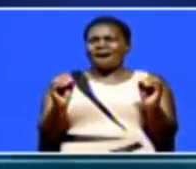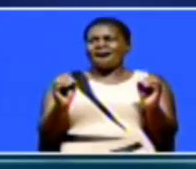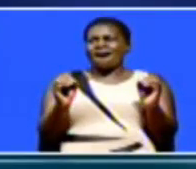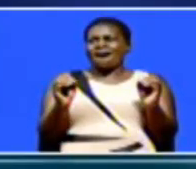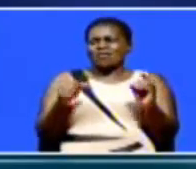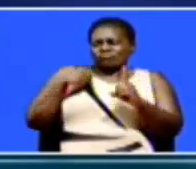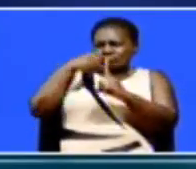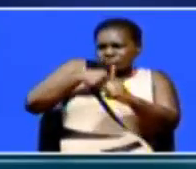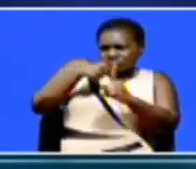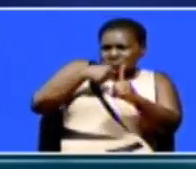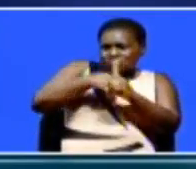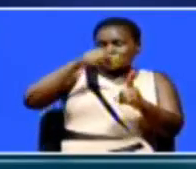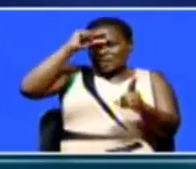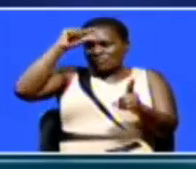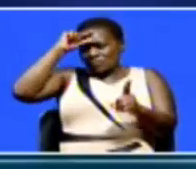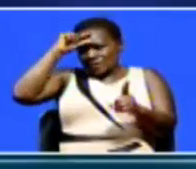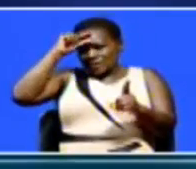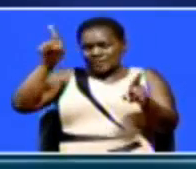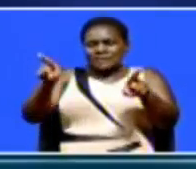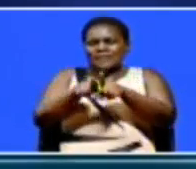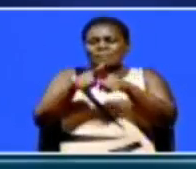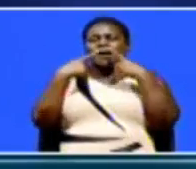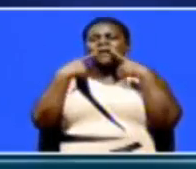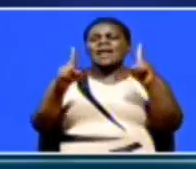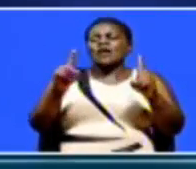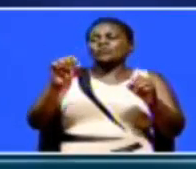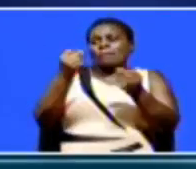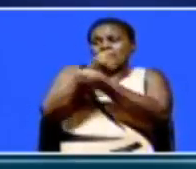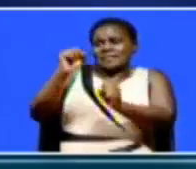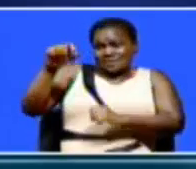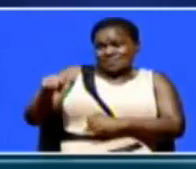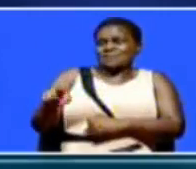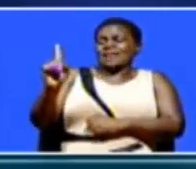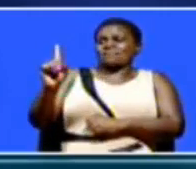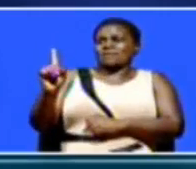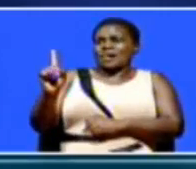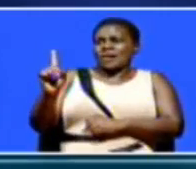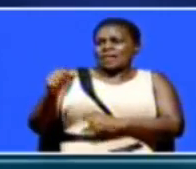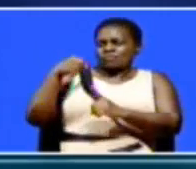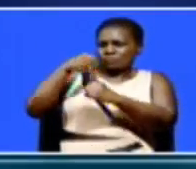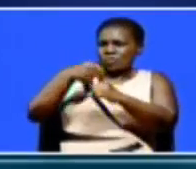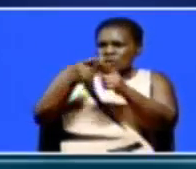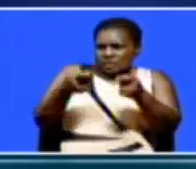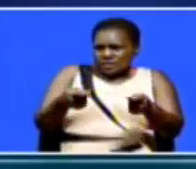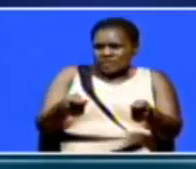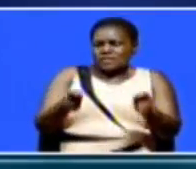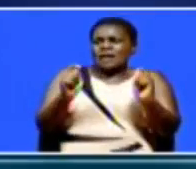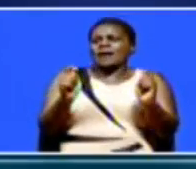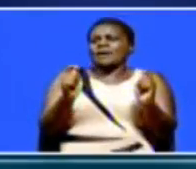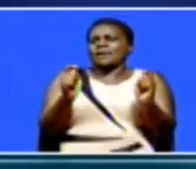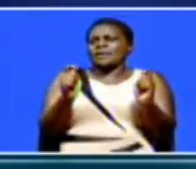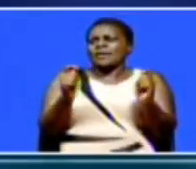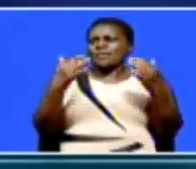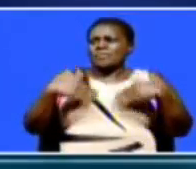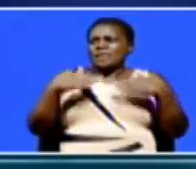It's an effort by the government. This was even announced by the president himself. It was an effort to try and roll back so